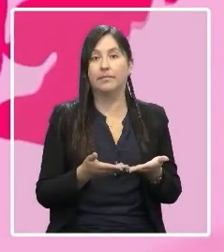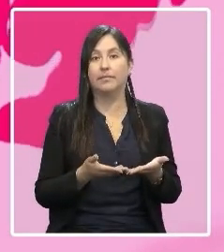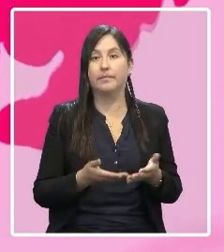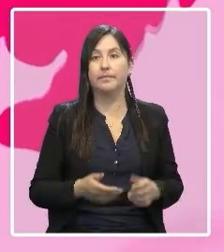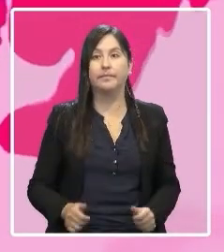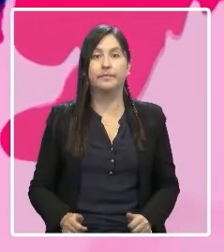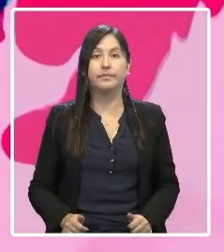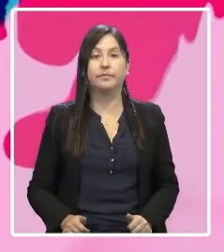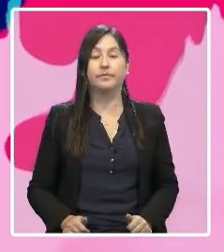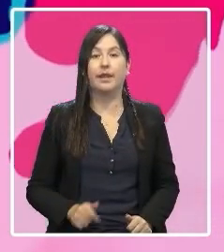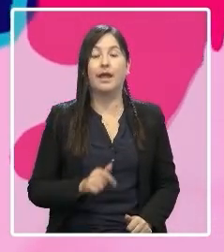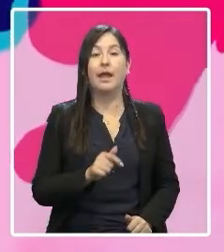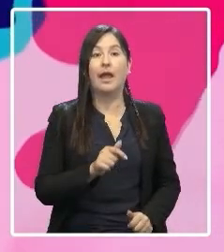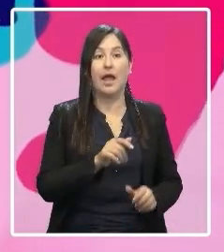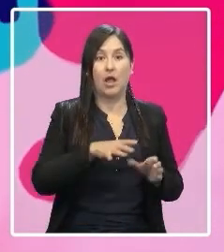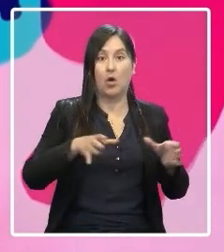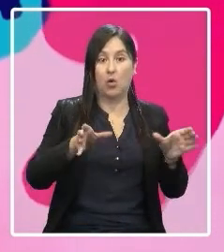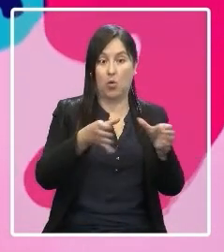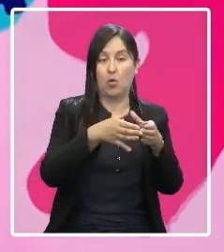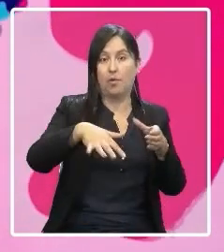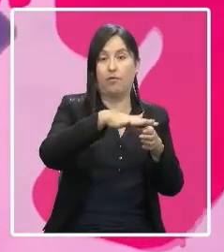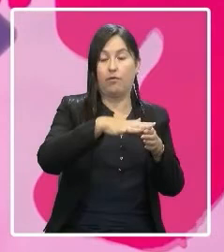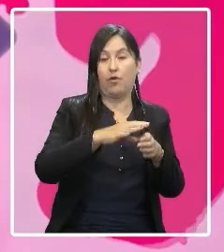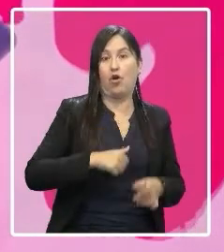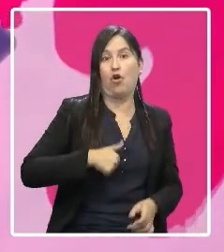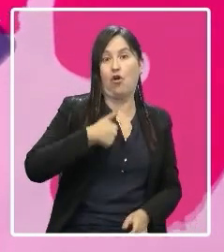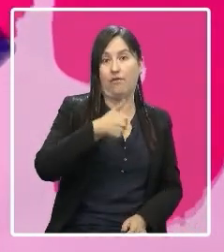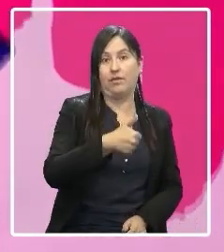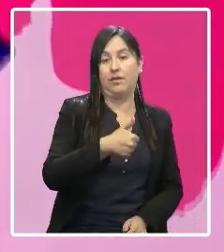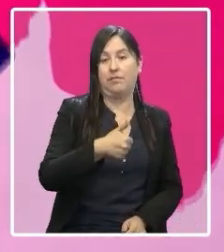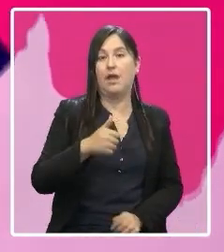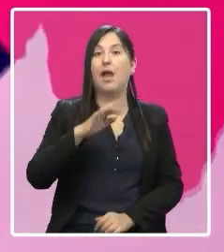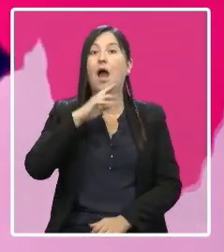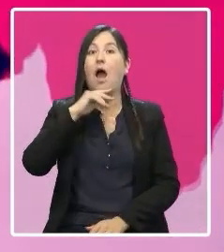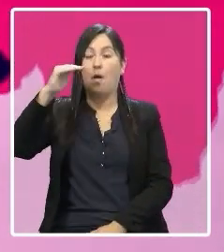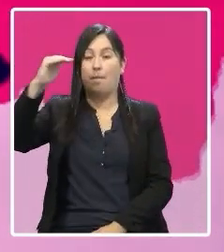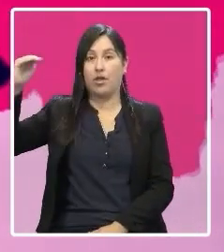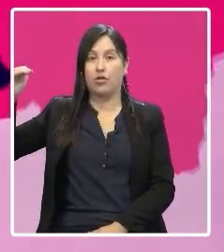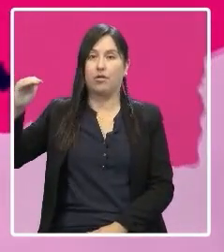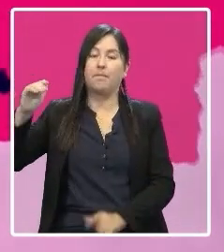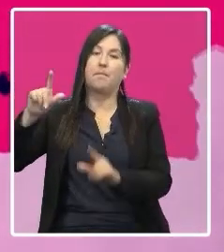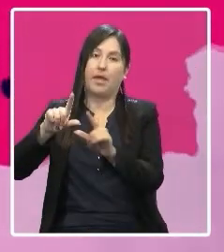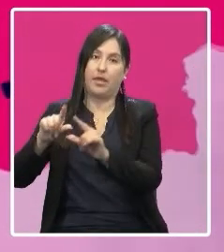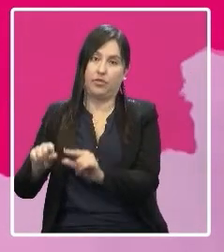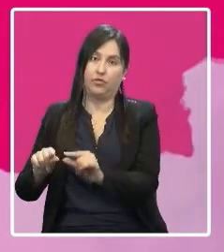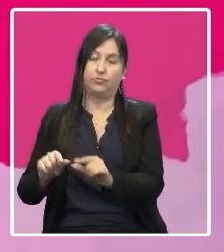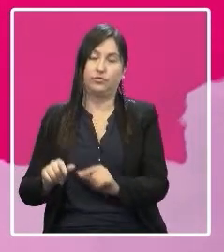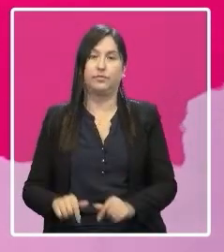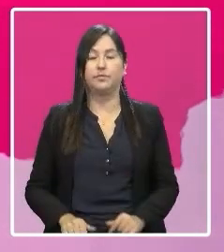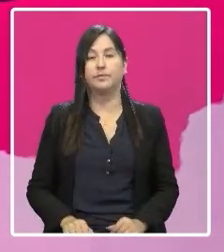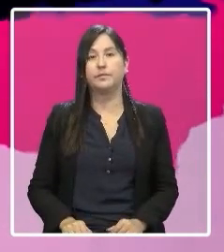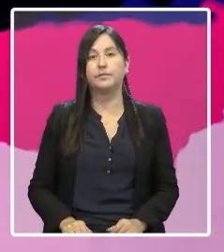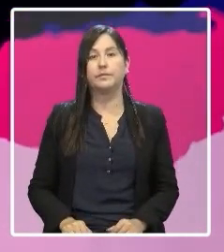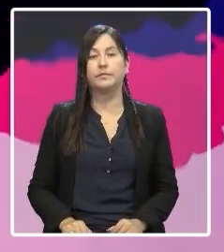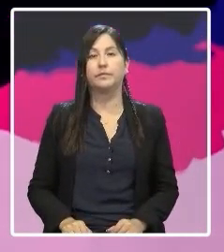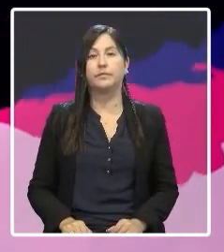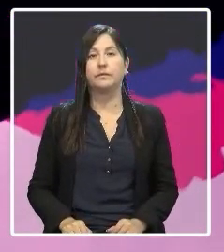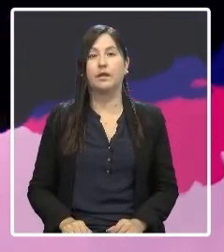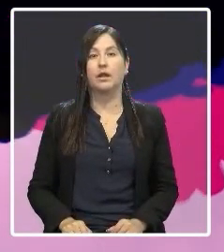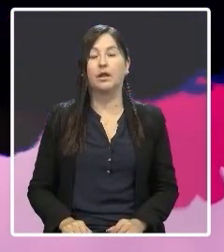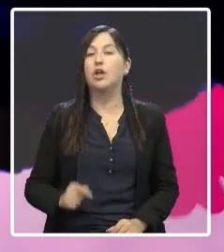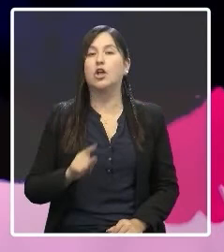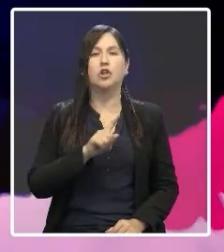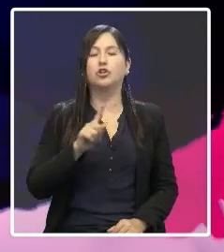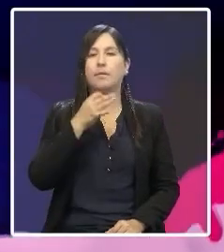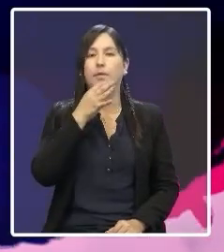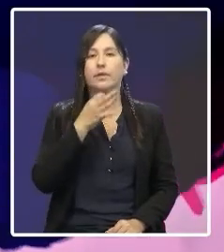that people are no more addicted to the internet than alcoholics are addicted to a bottle, because really when we're talking about online addictions, it's not